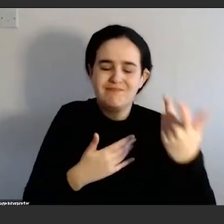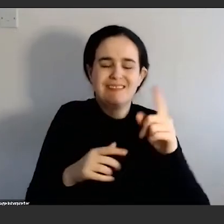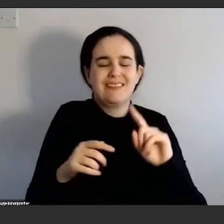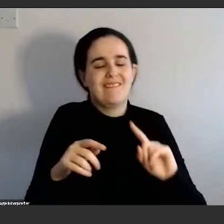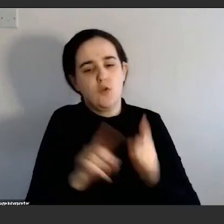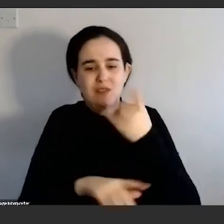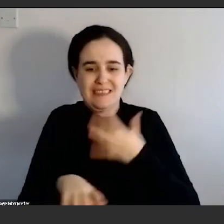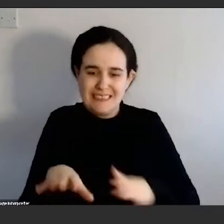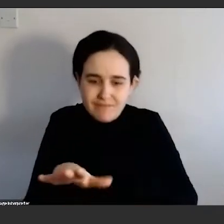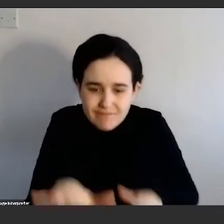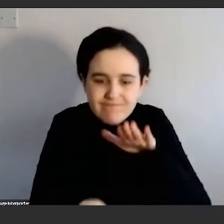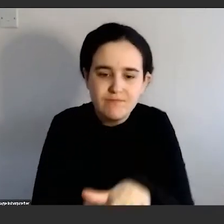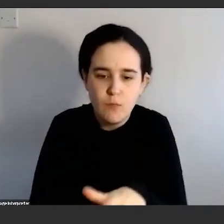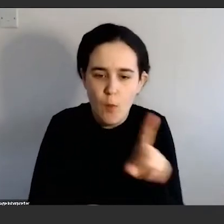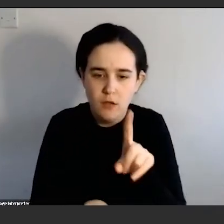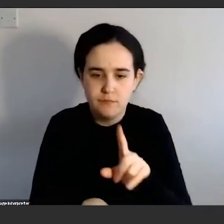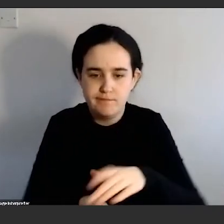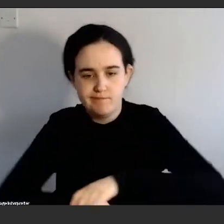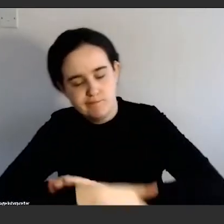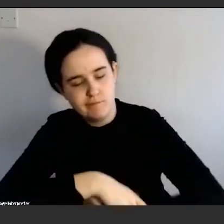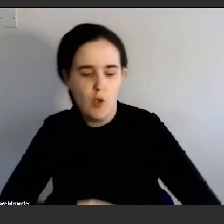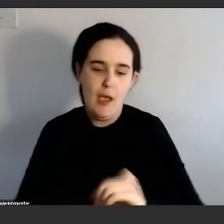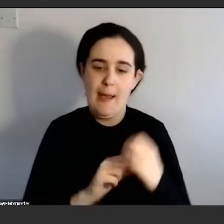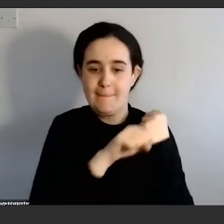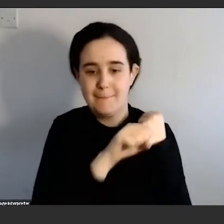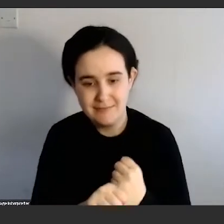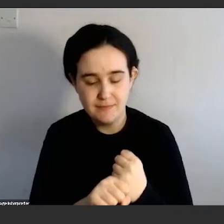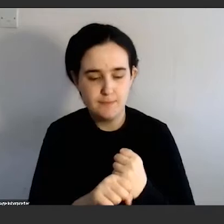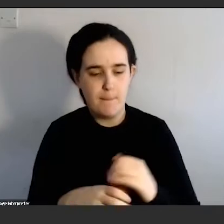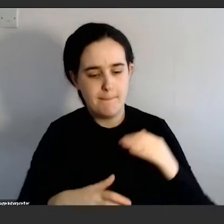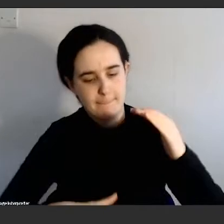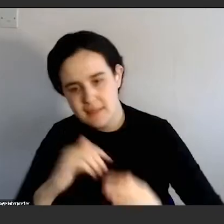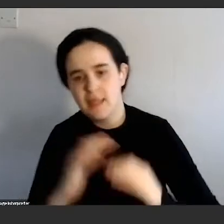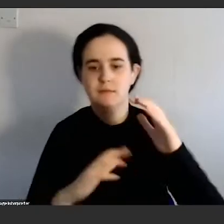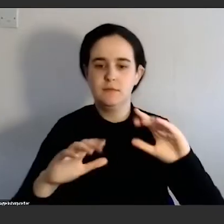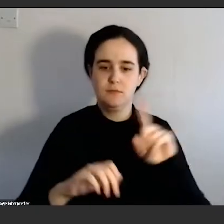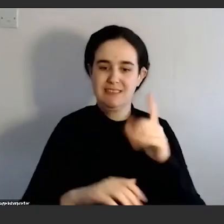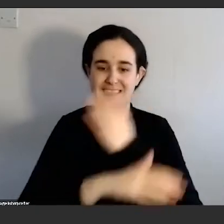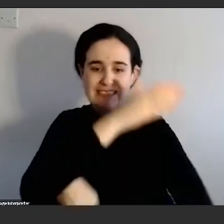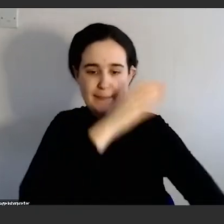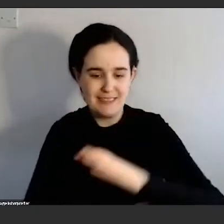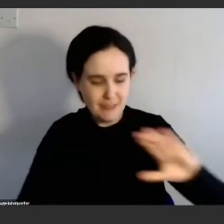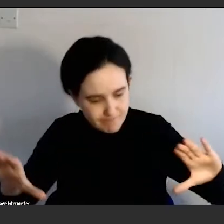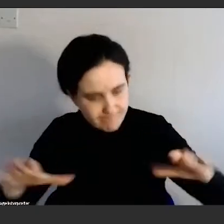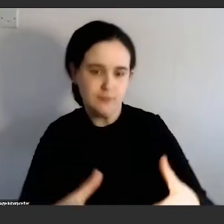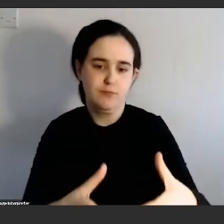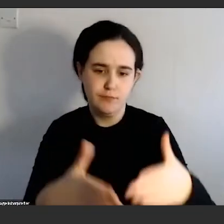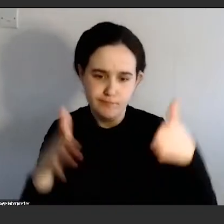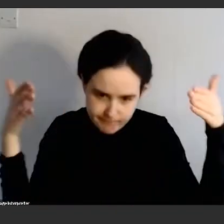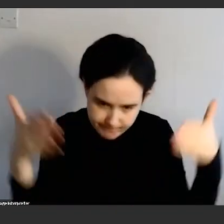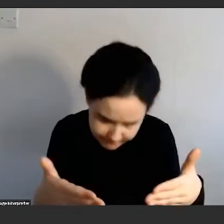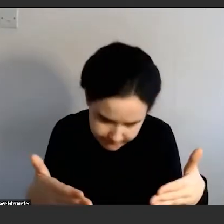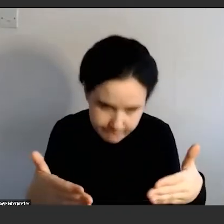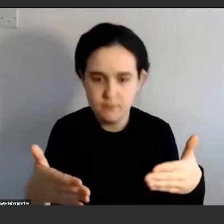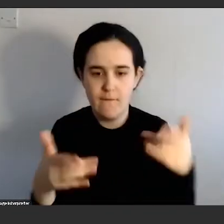to access the health services they need and works with other sectors to foster greater inclusion